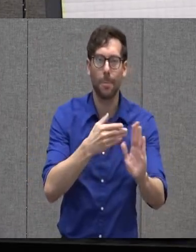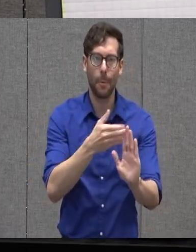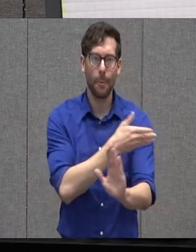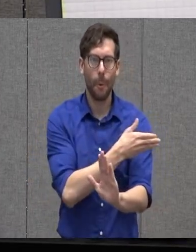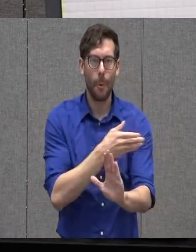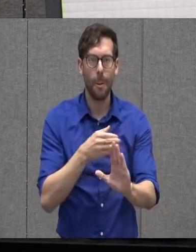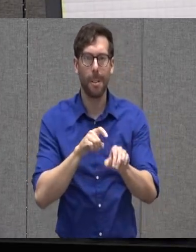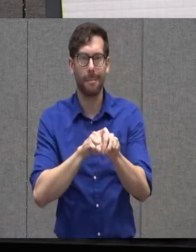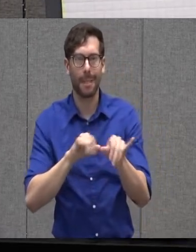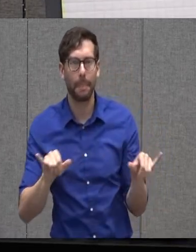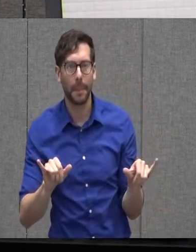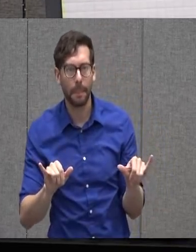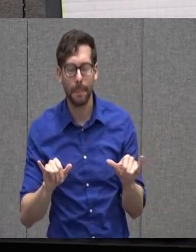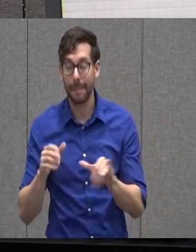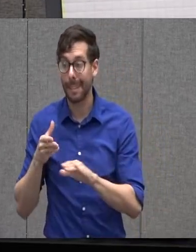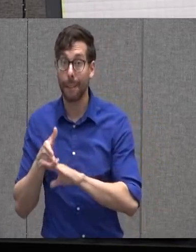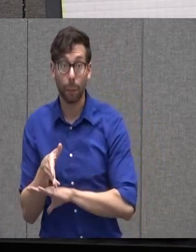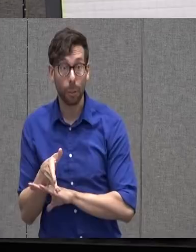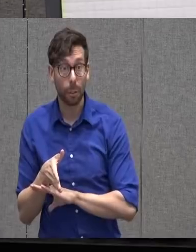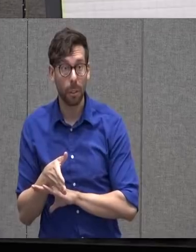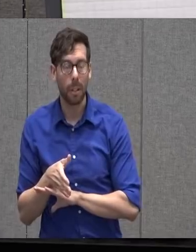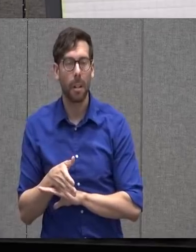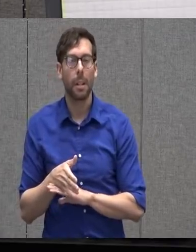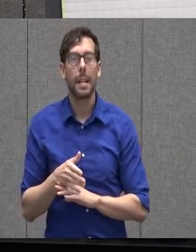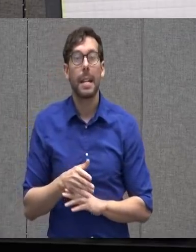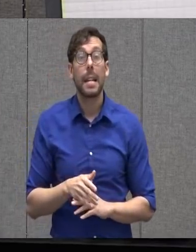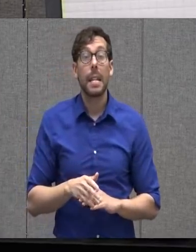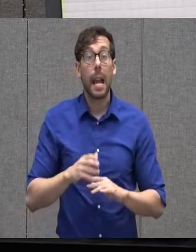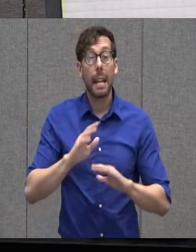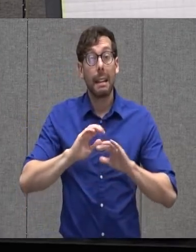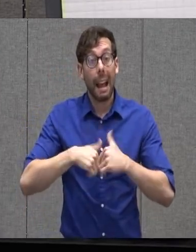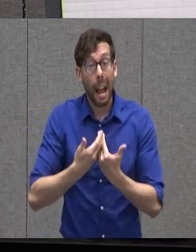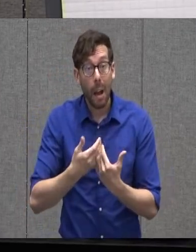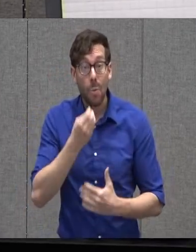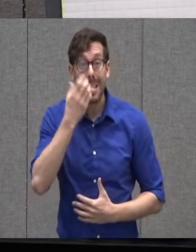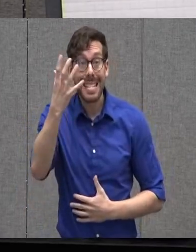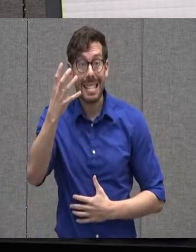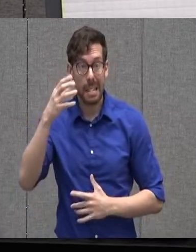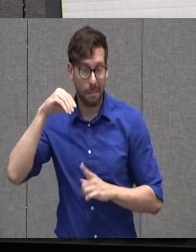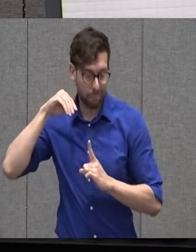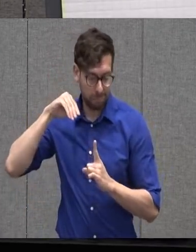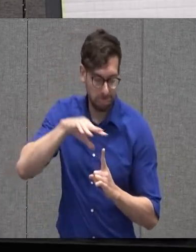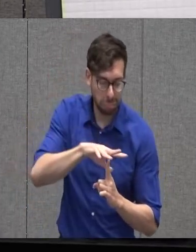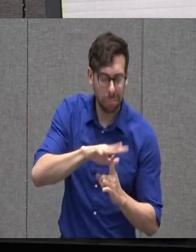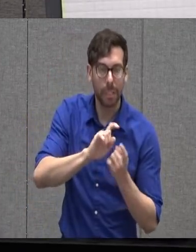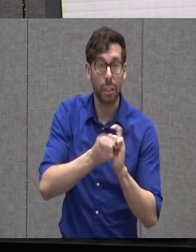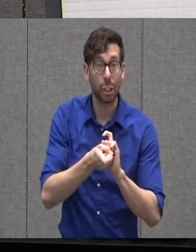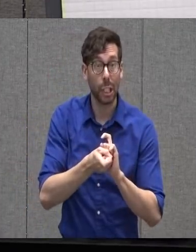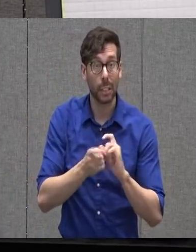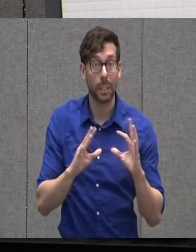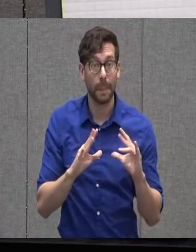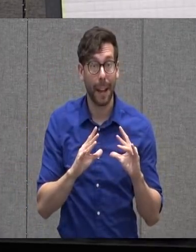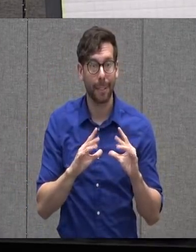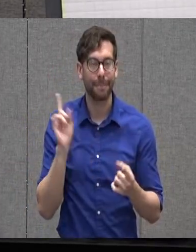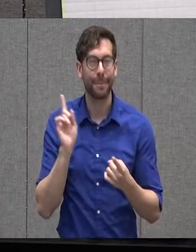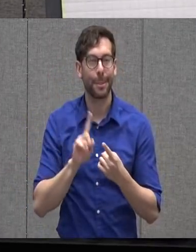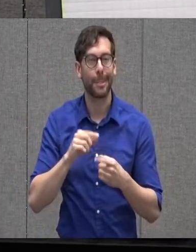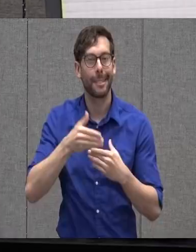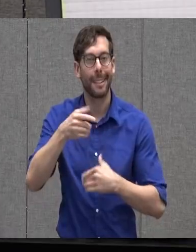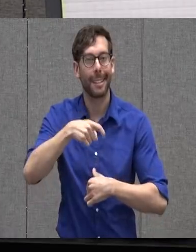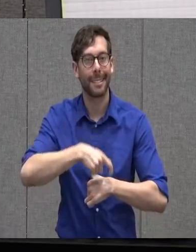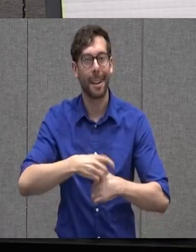and after? And how is heat changing or not changing matter? Until next time, I hope you have a great